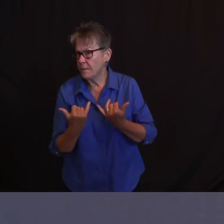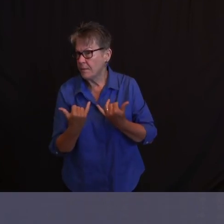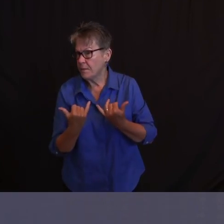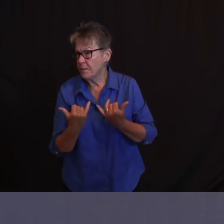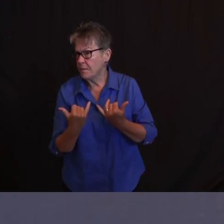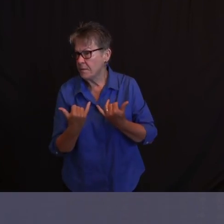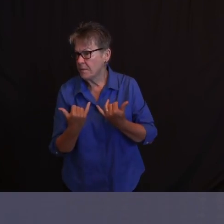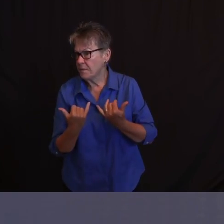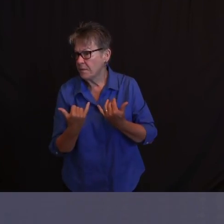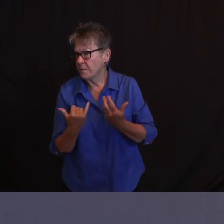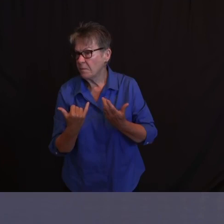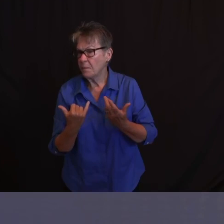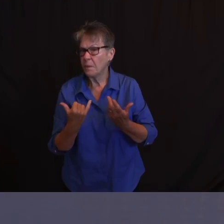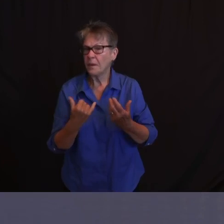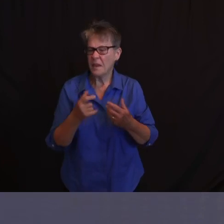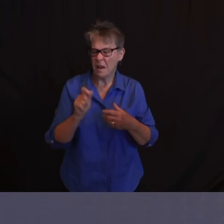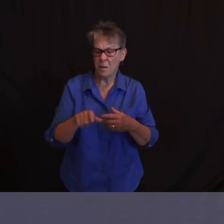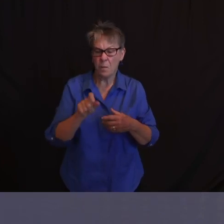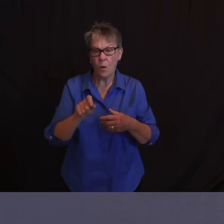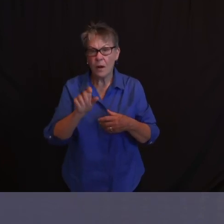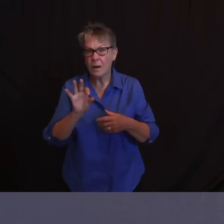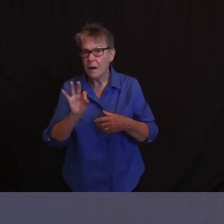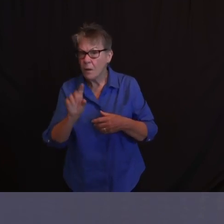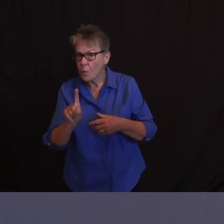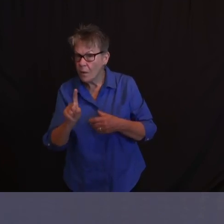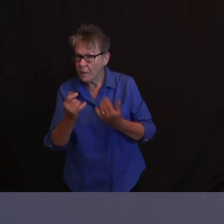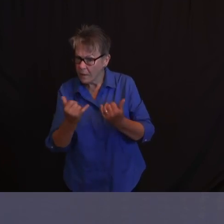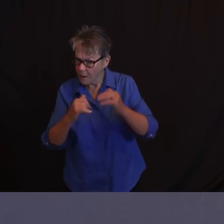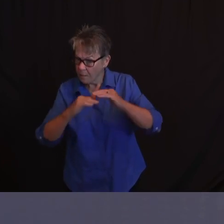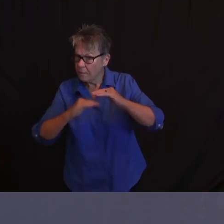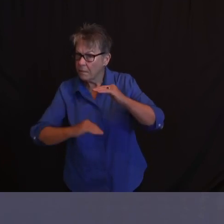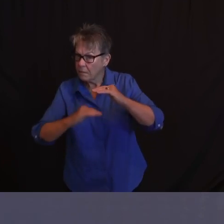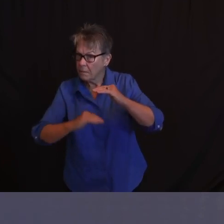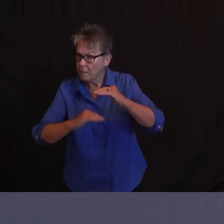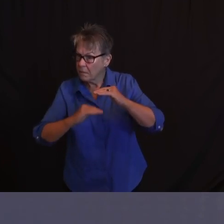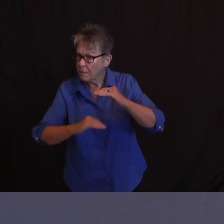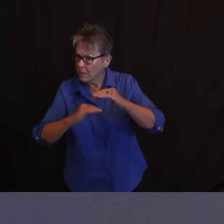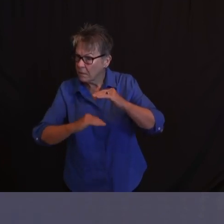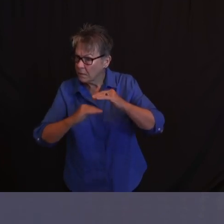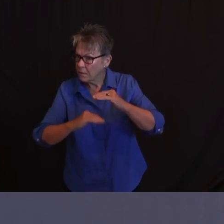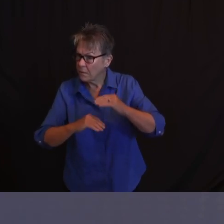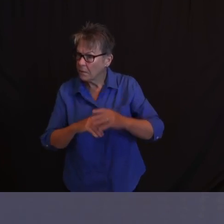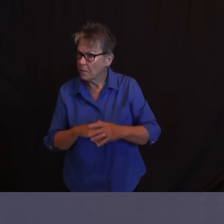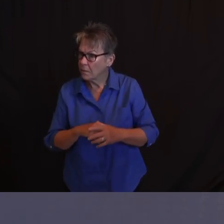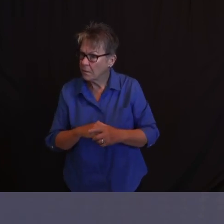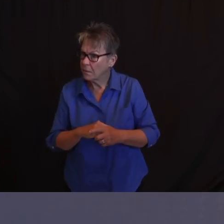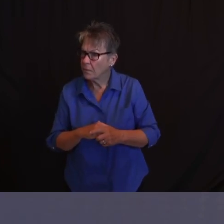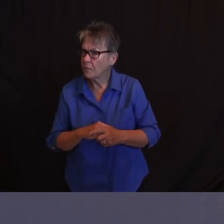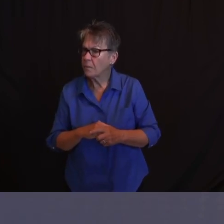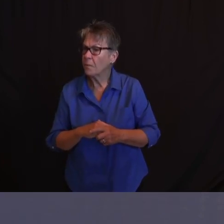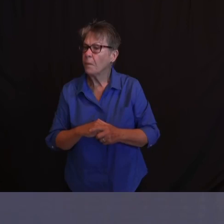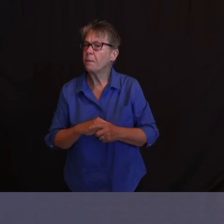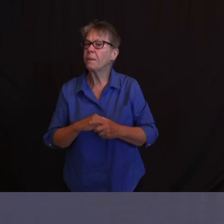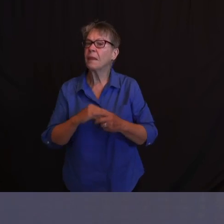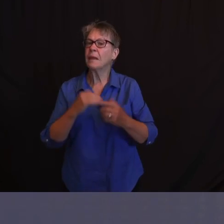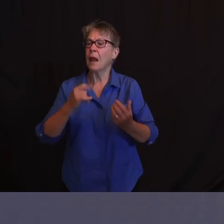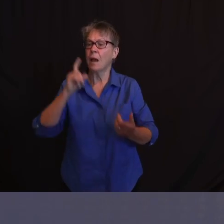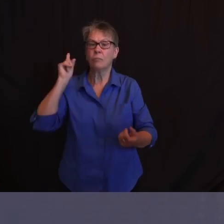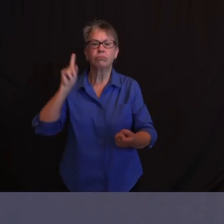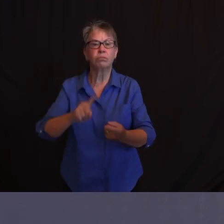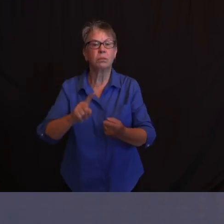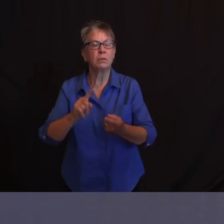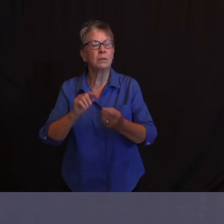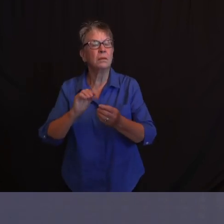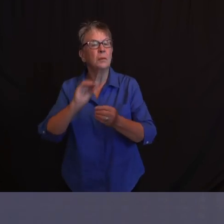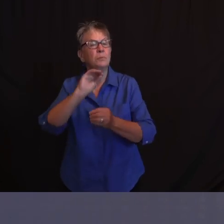rate extremely low, 1.51. What metrics at what levels will determine a start